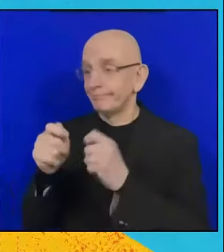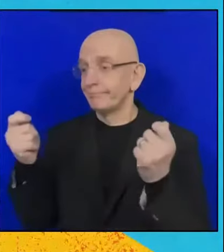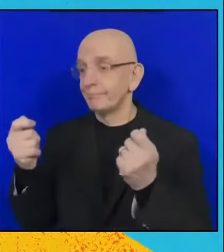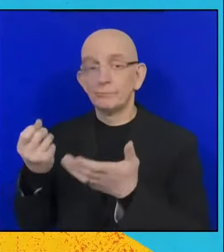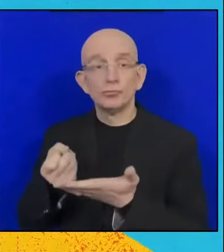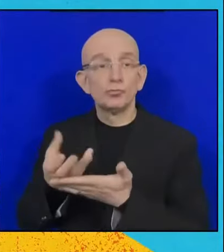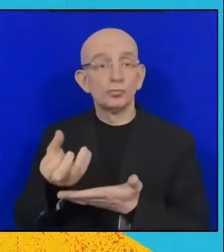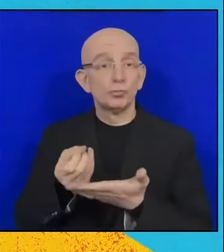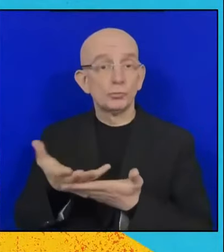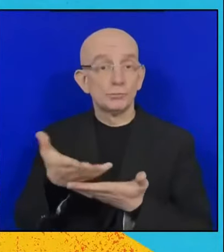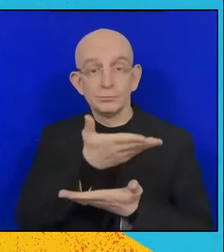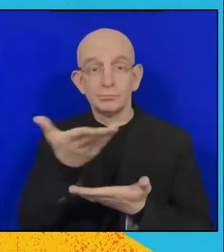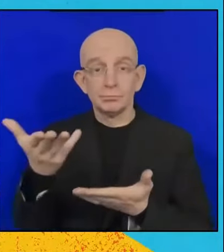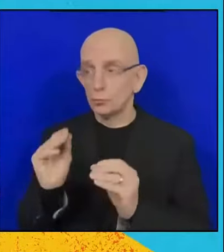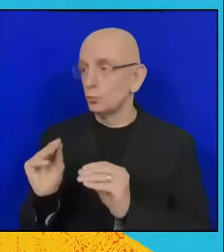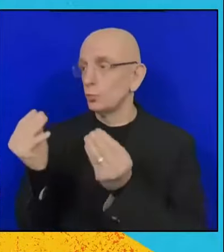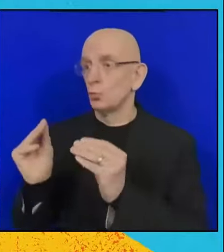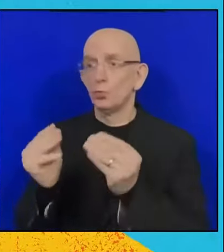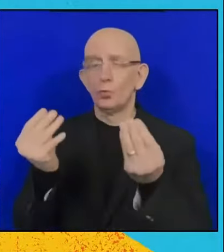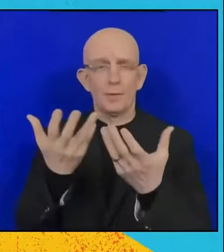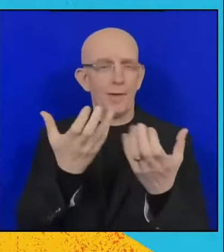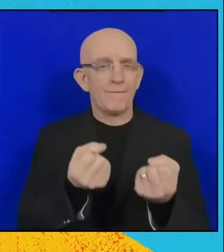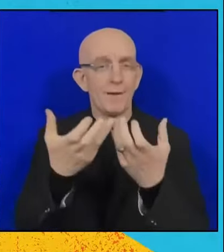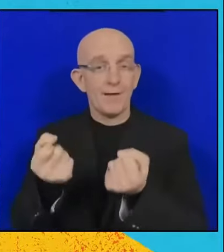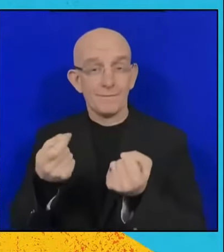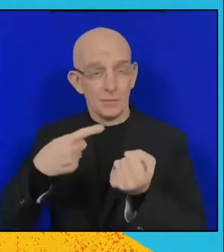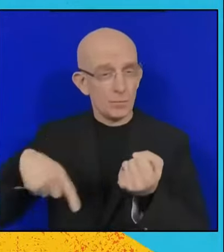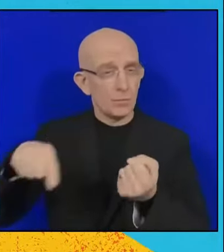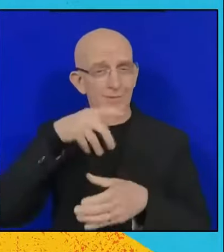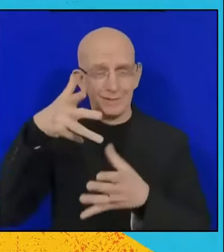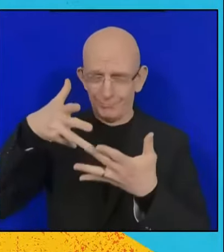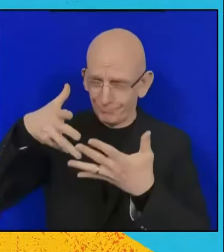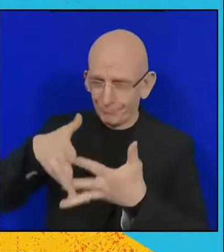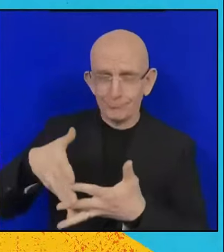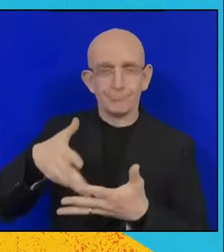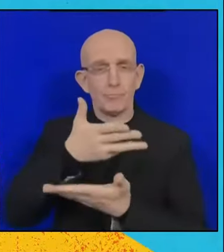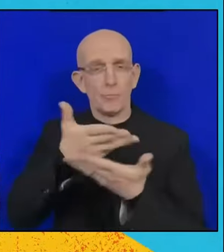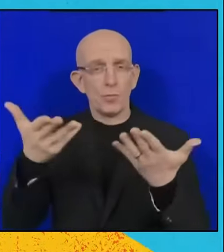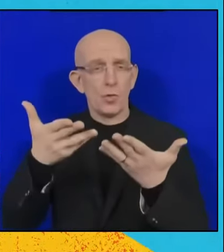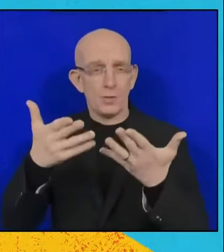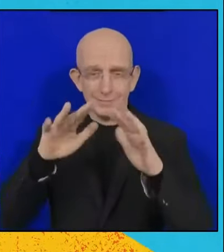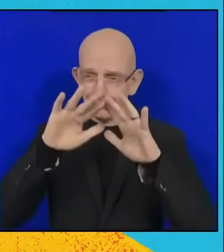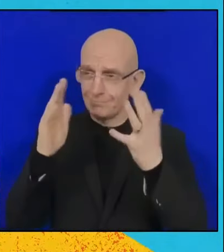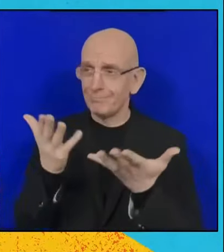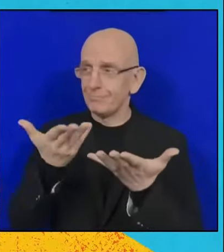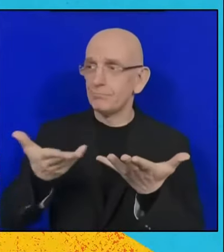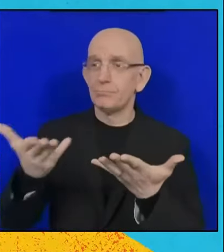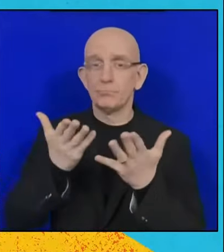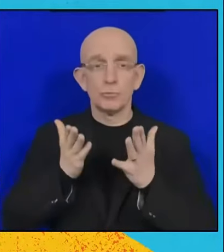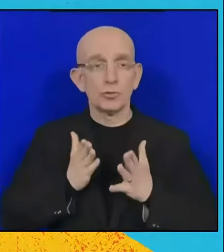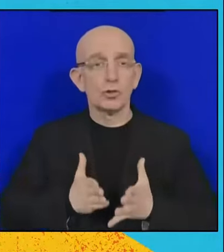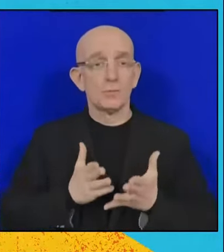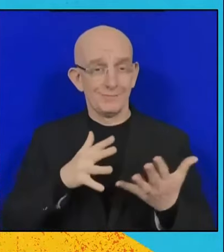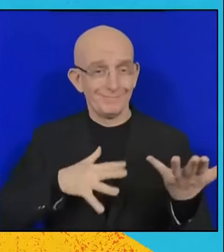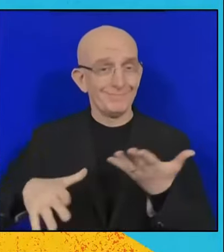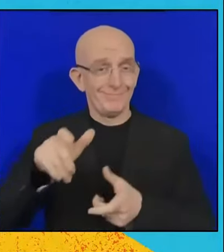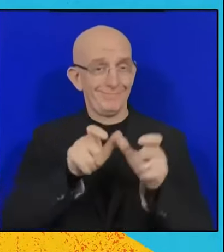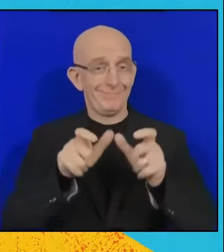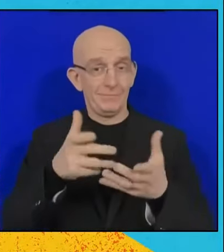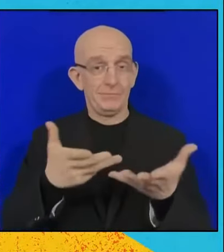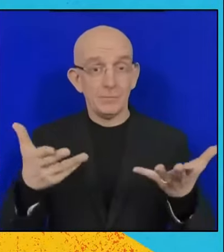very fabric of human society. We're directly influenced by everything that happens around us. And we directly influence everything that